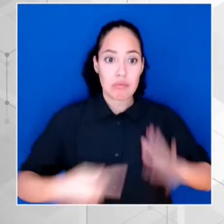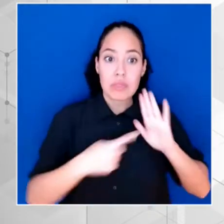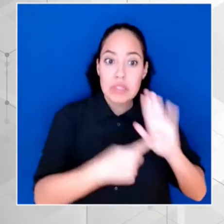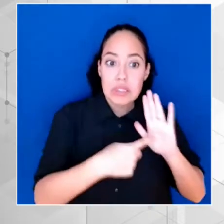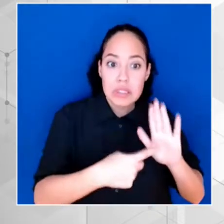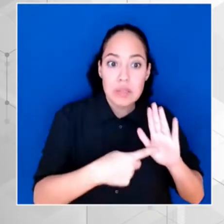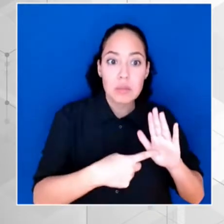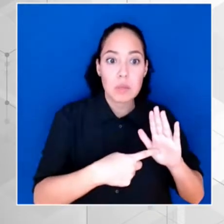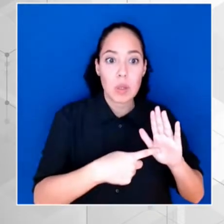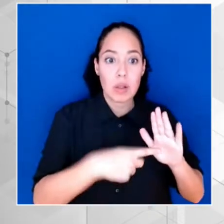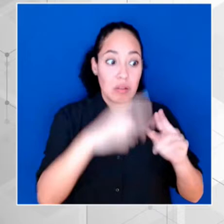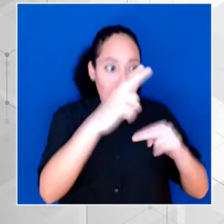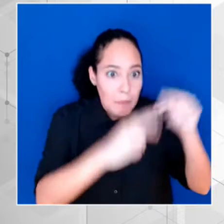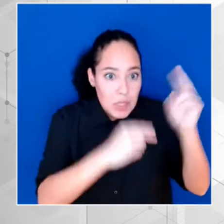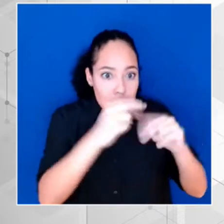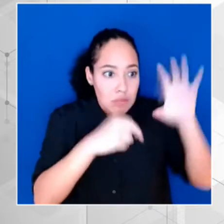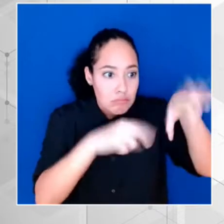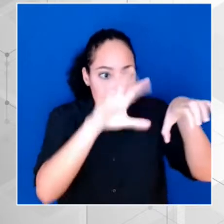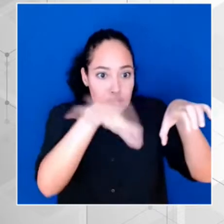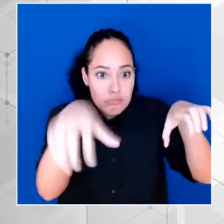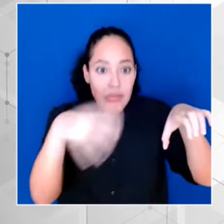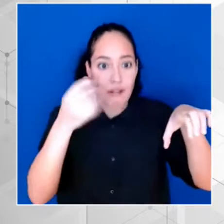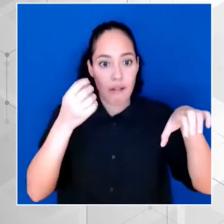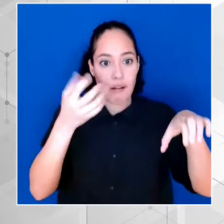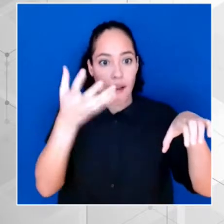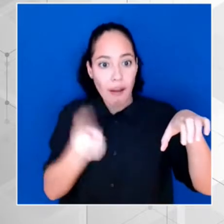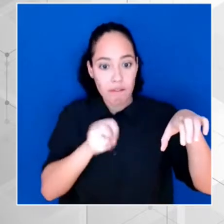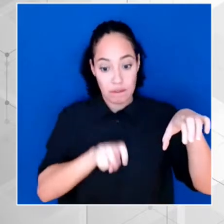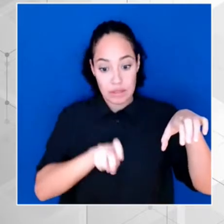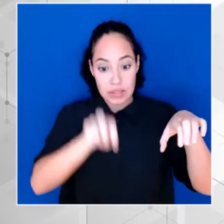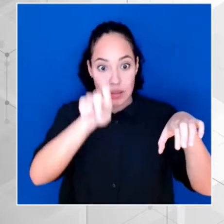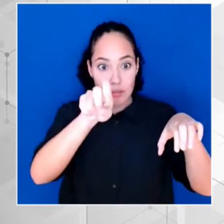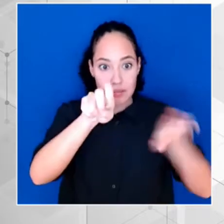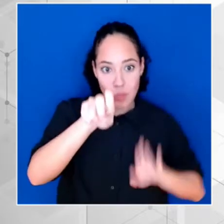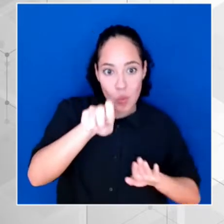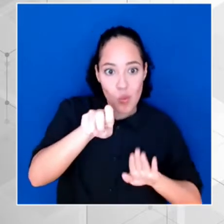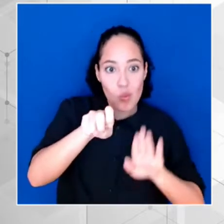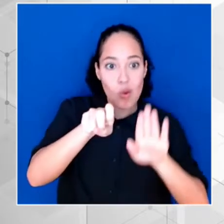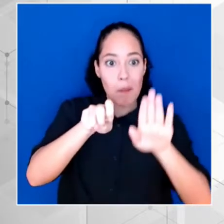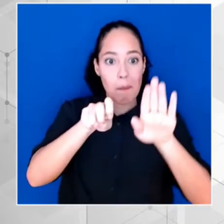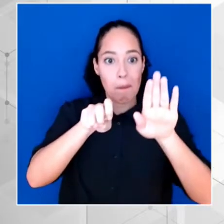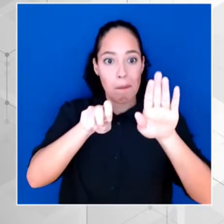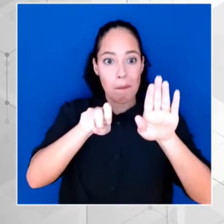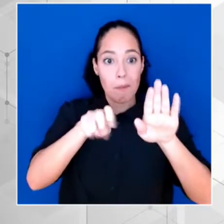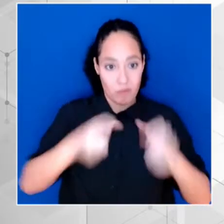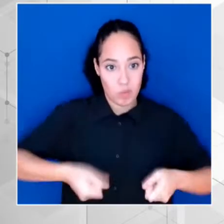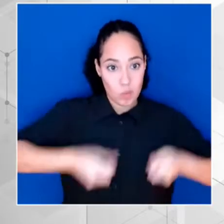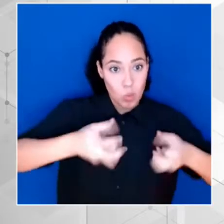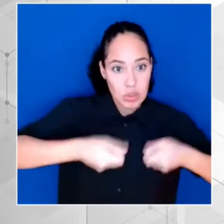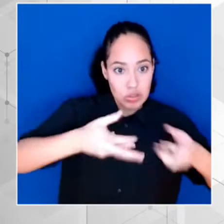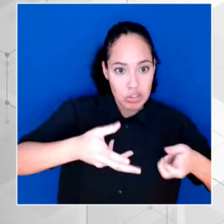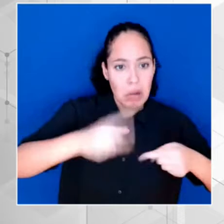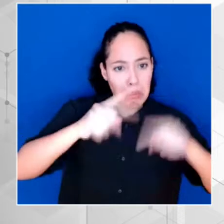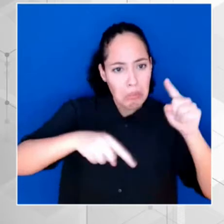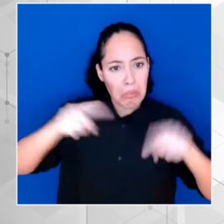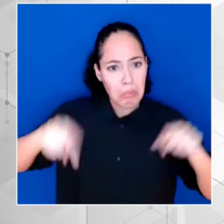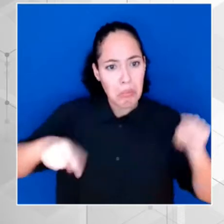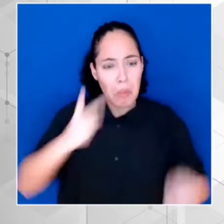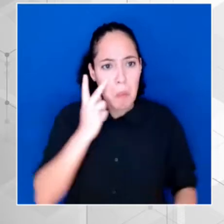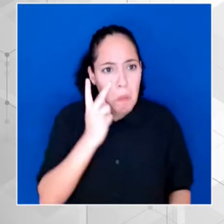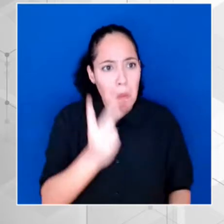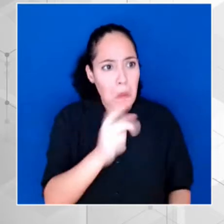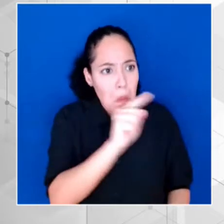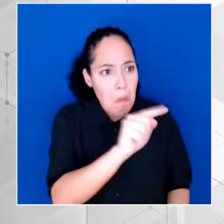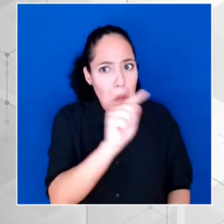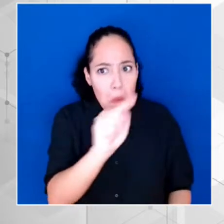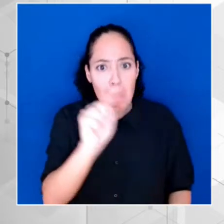into design for many products, but less so in the digital space. And this has become more important in the last 2 years with so much of our work